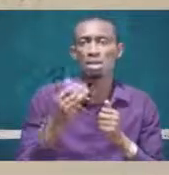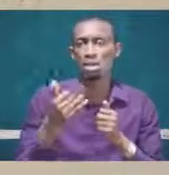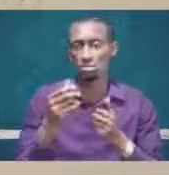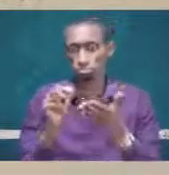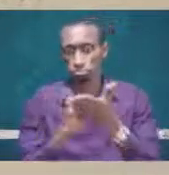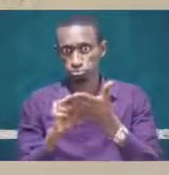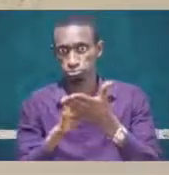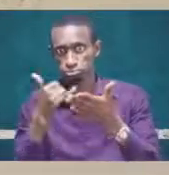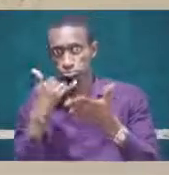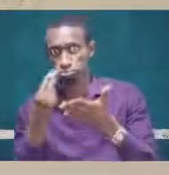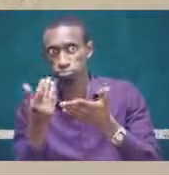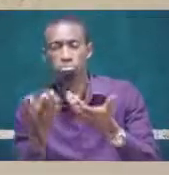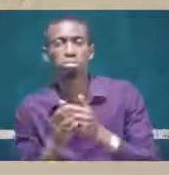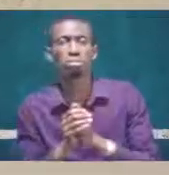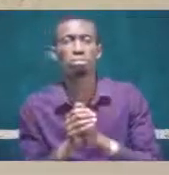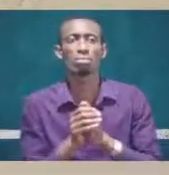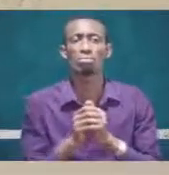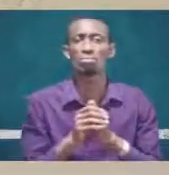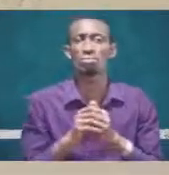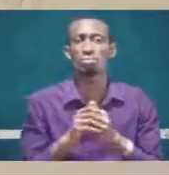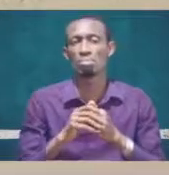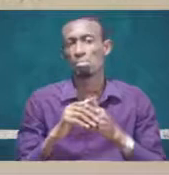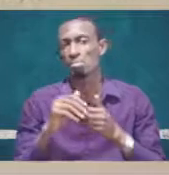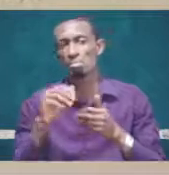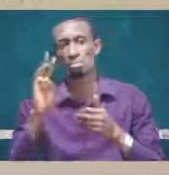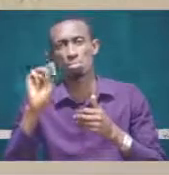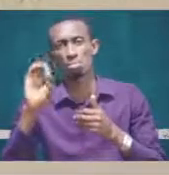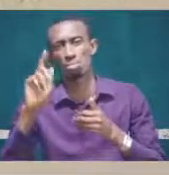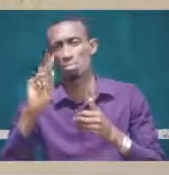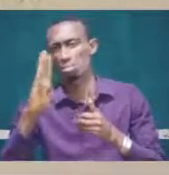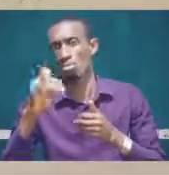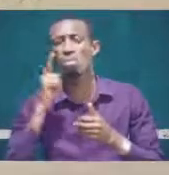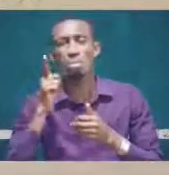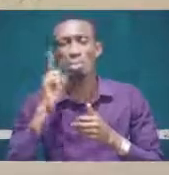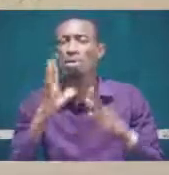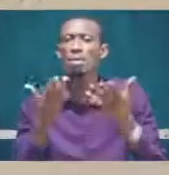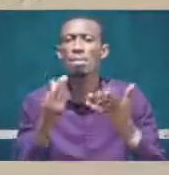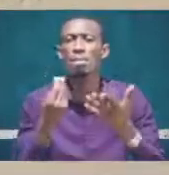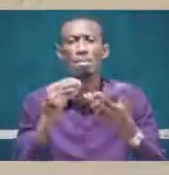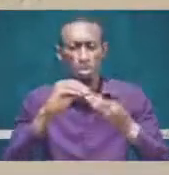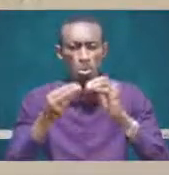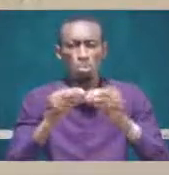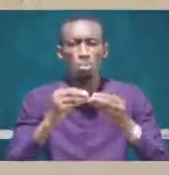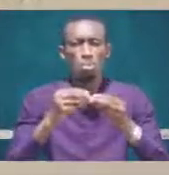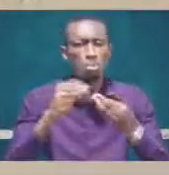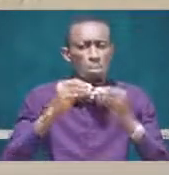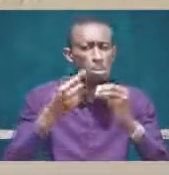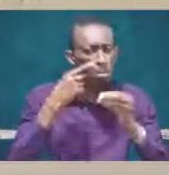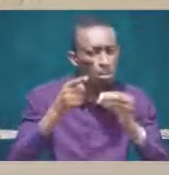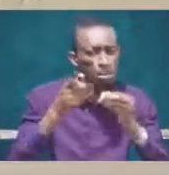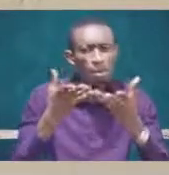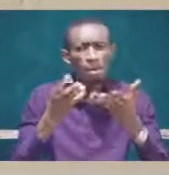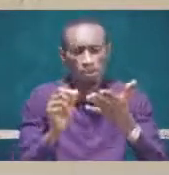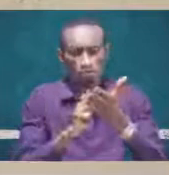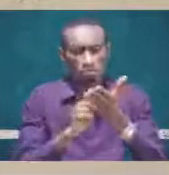those digits that you have to fit in, and then stars and hash and all that, and then you enter? When do you access the airtime? Does it come